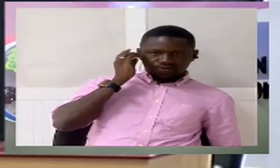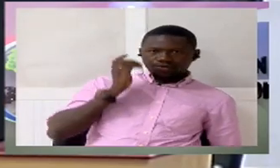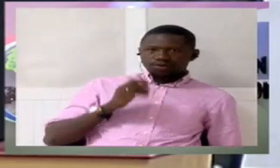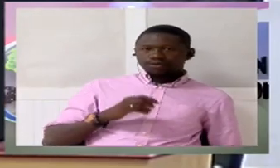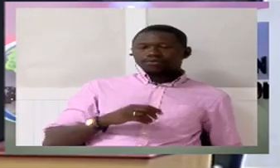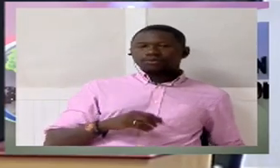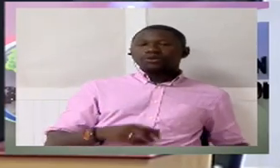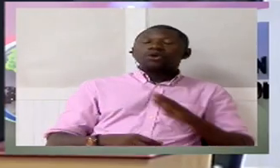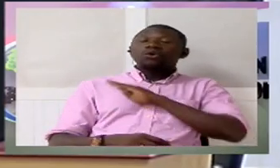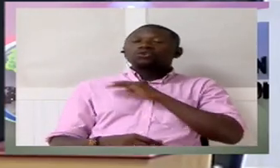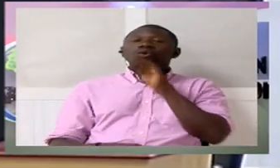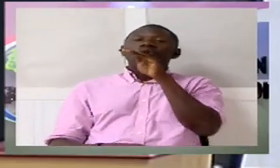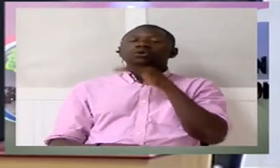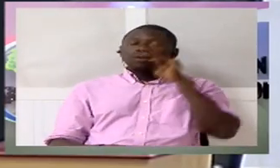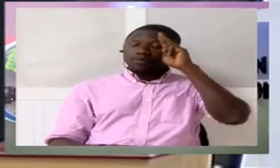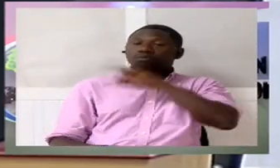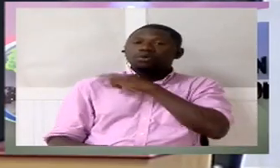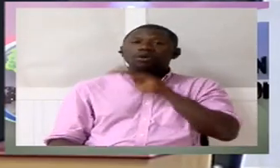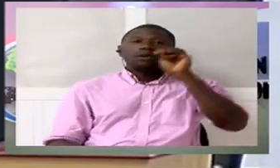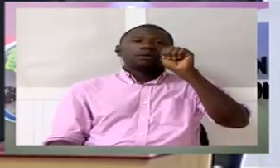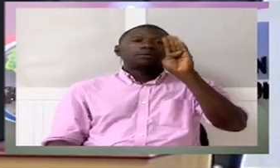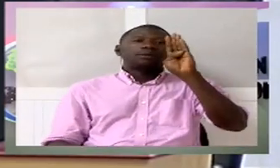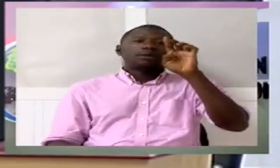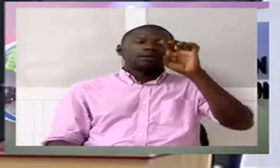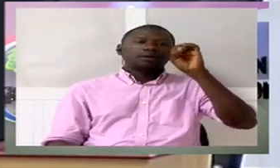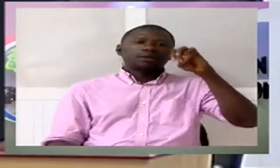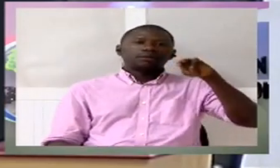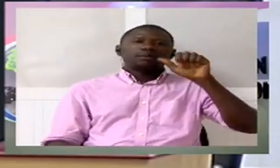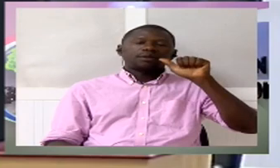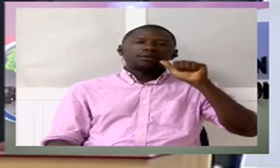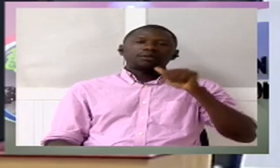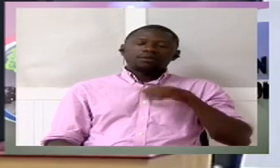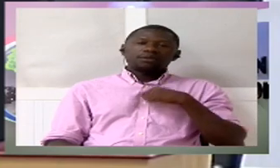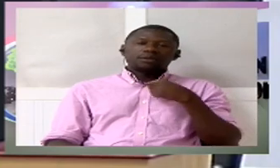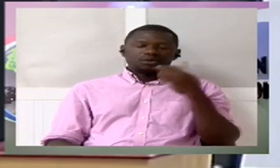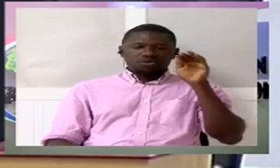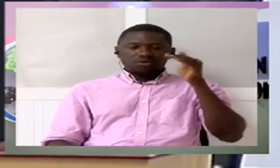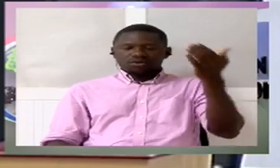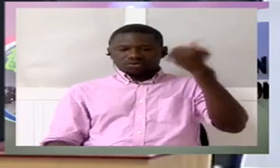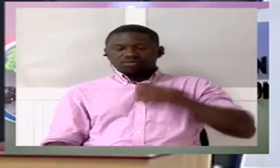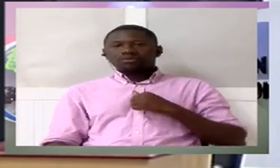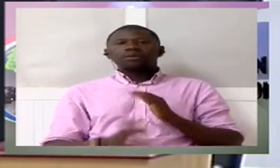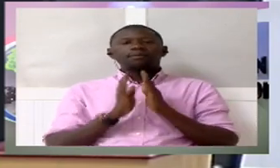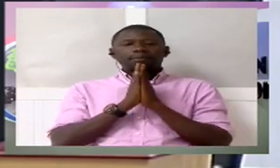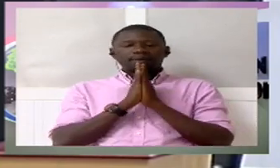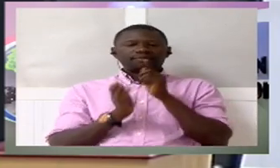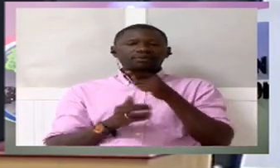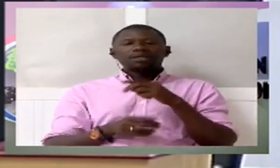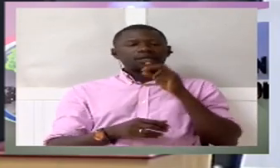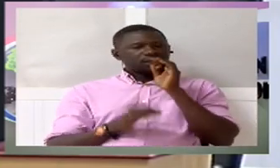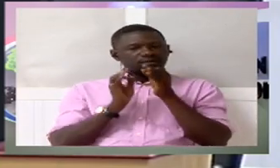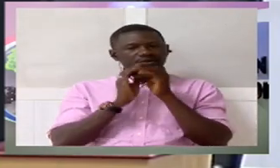He also called his brother Ibrahim Ajub. He prayed for him and told him that you have tried a